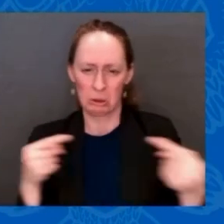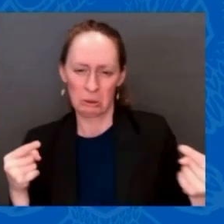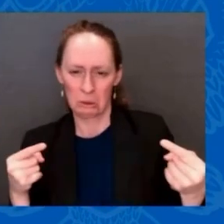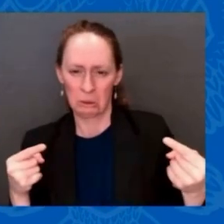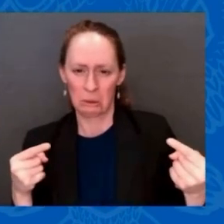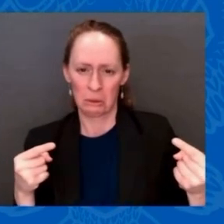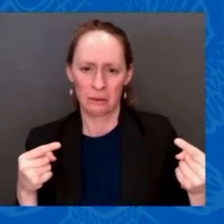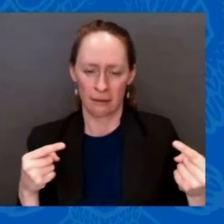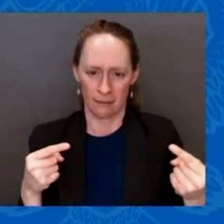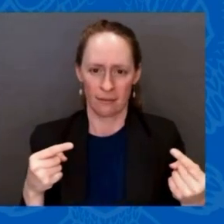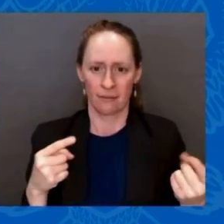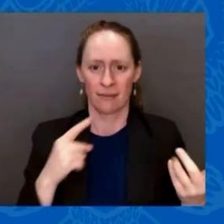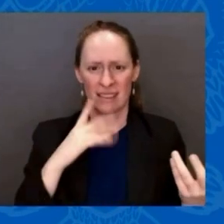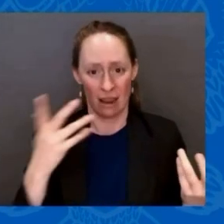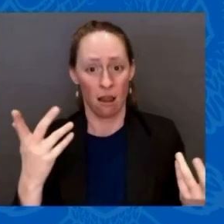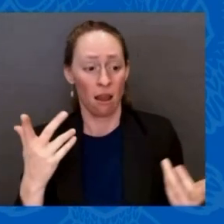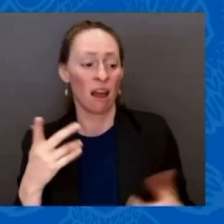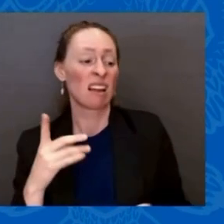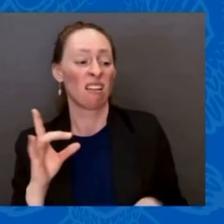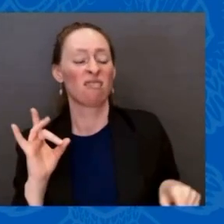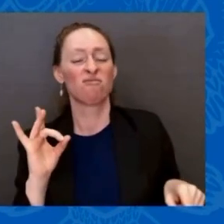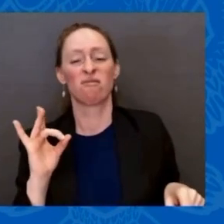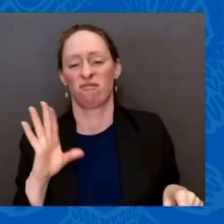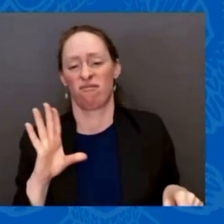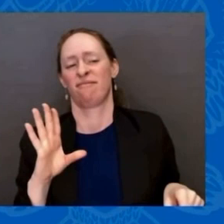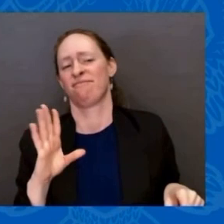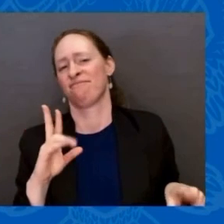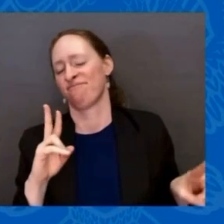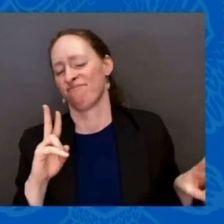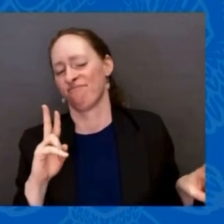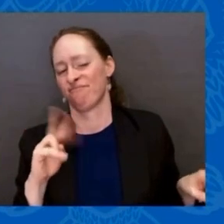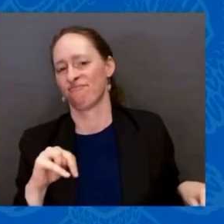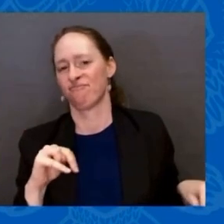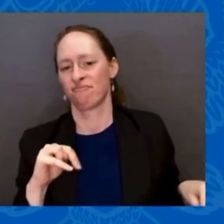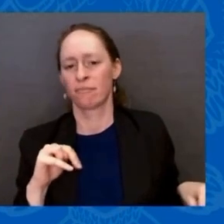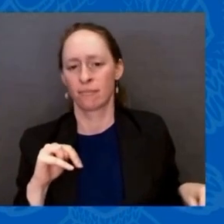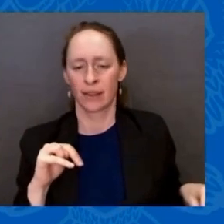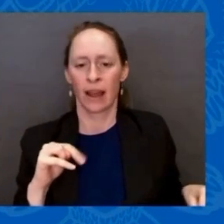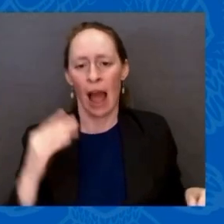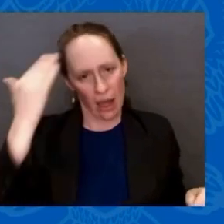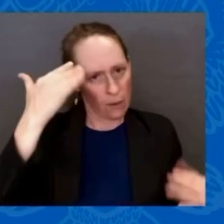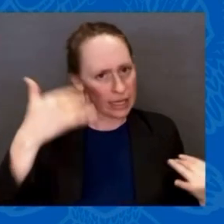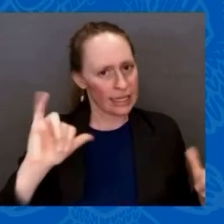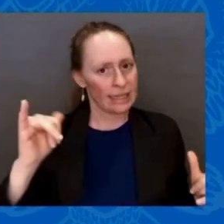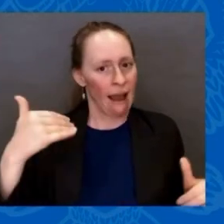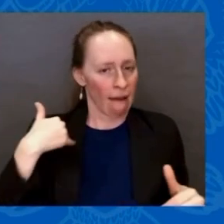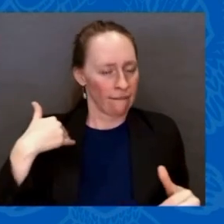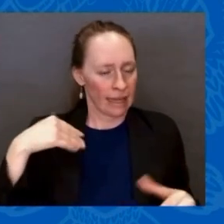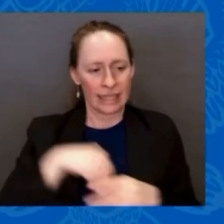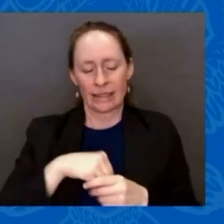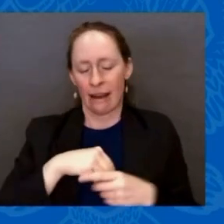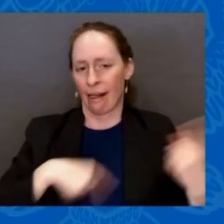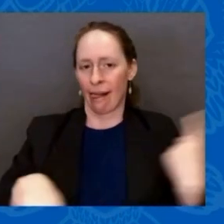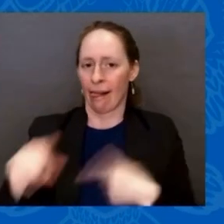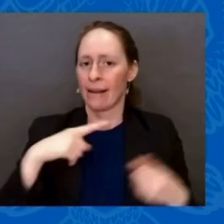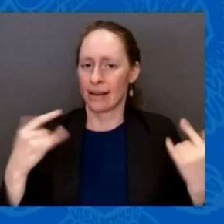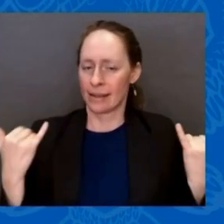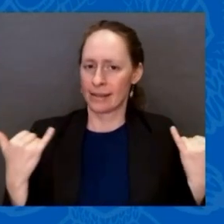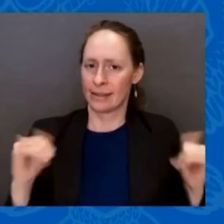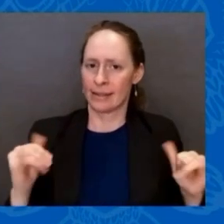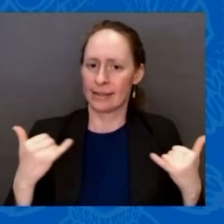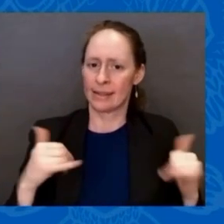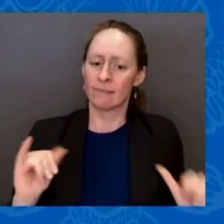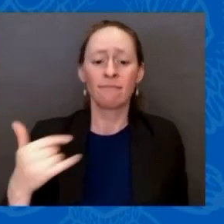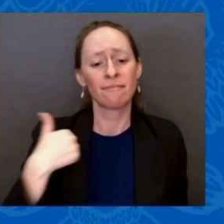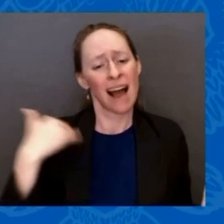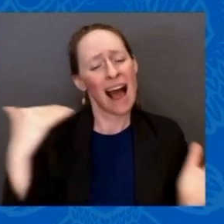I've long said, and I mean this, I was on the Tibetan Plateau with Xi Jinping. I